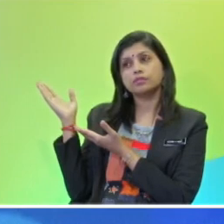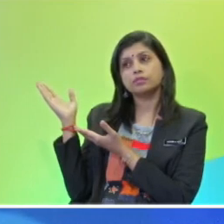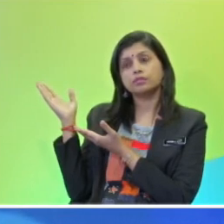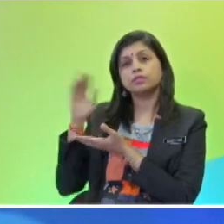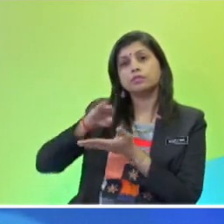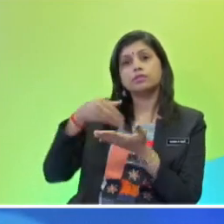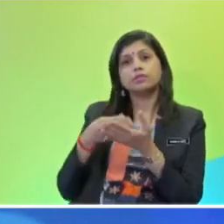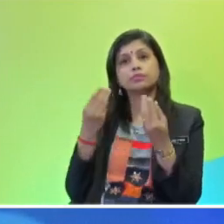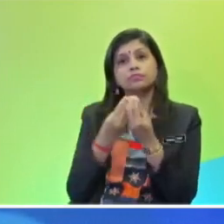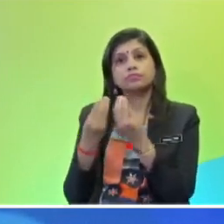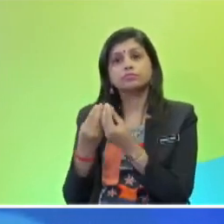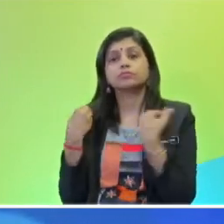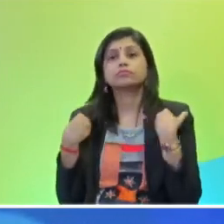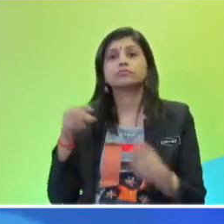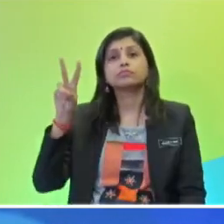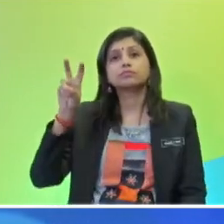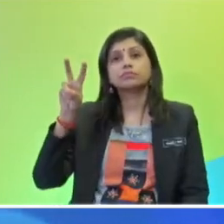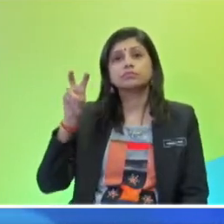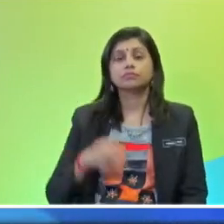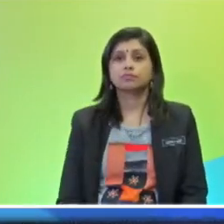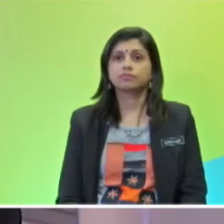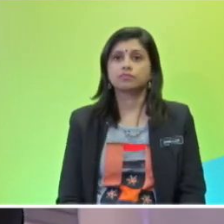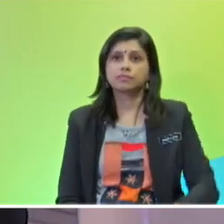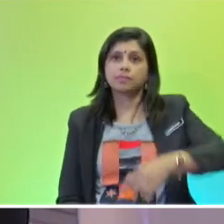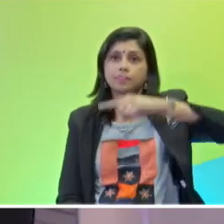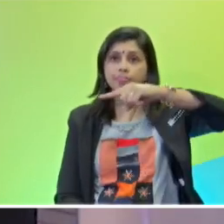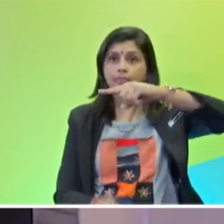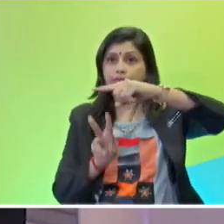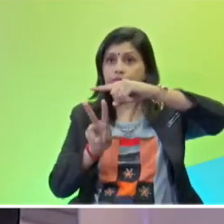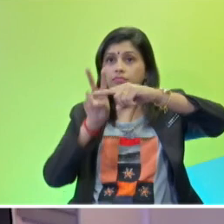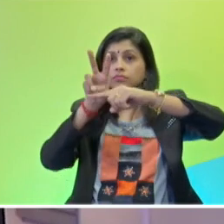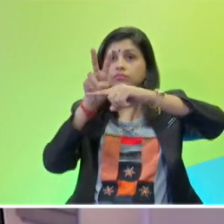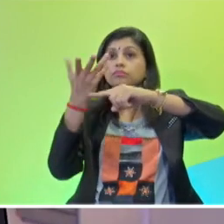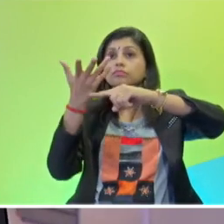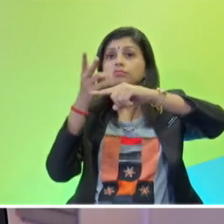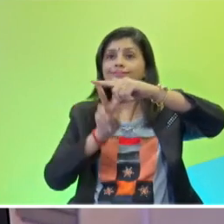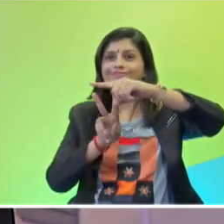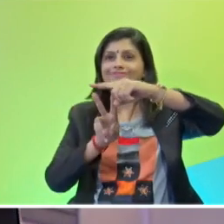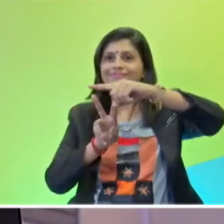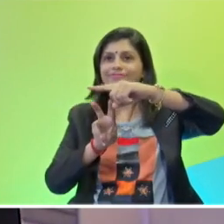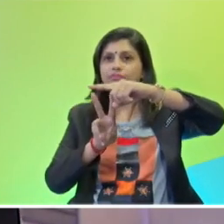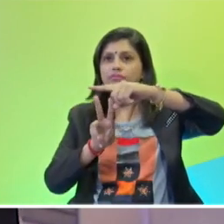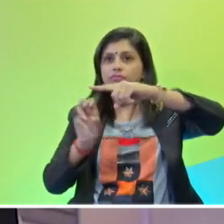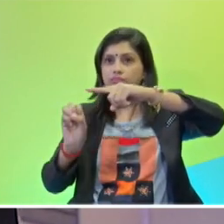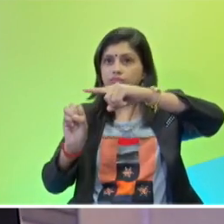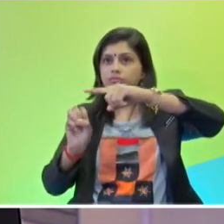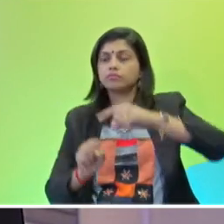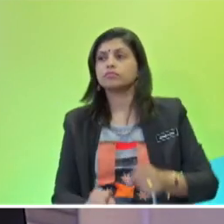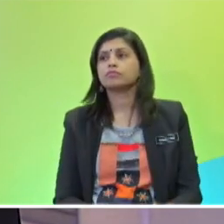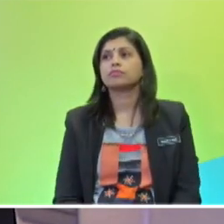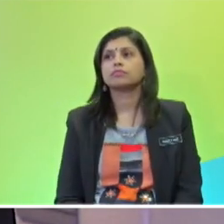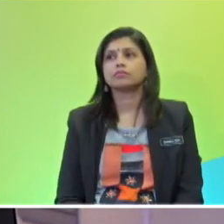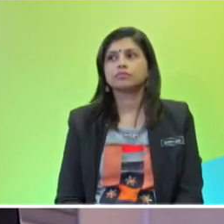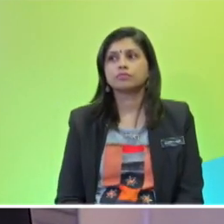20. Yes. Okay. Okay. So 20, we know we must write it as the denominator. Okay. And how many